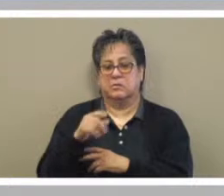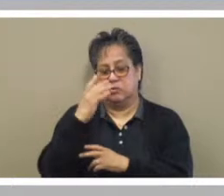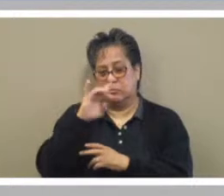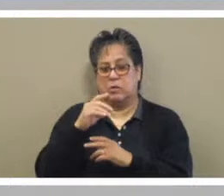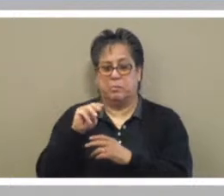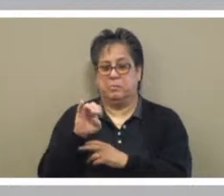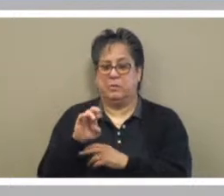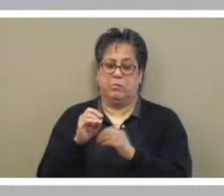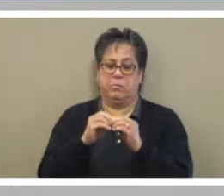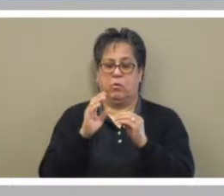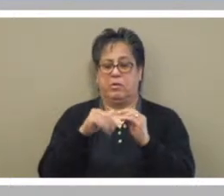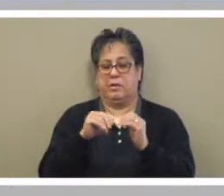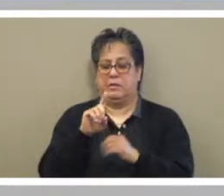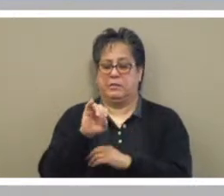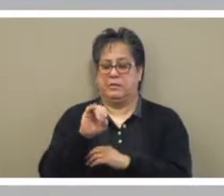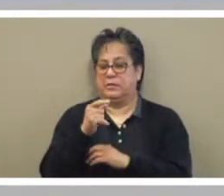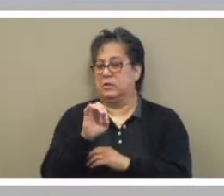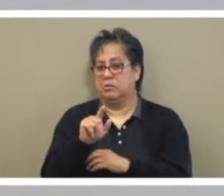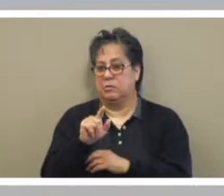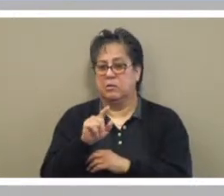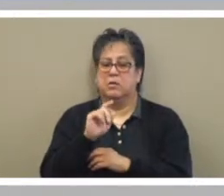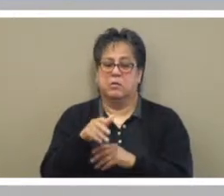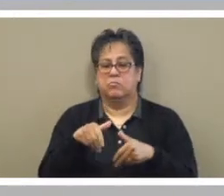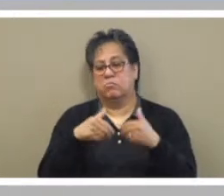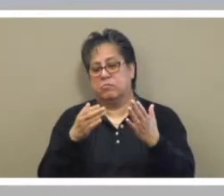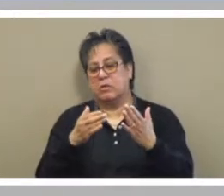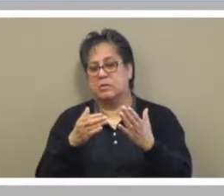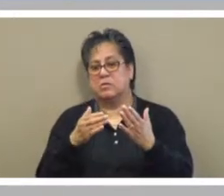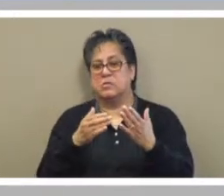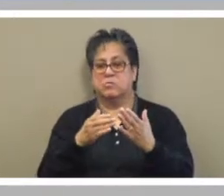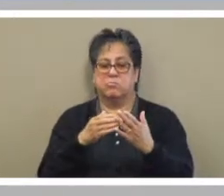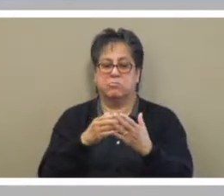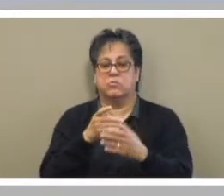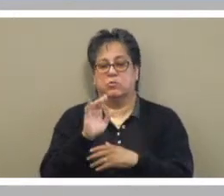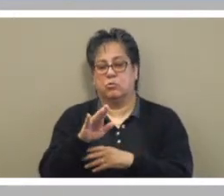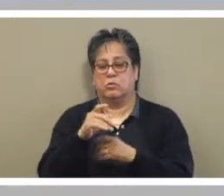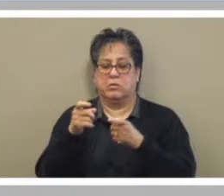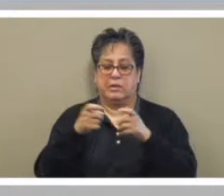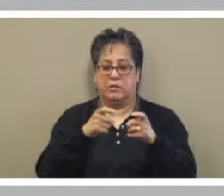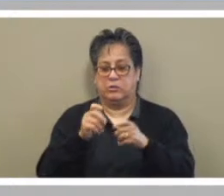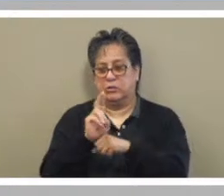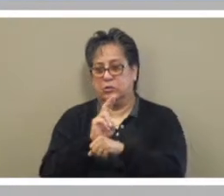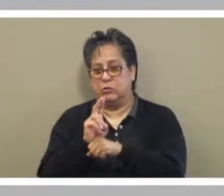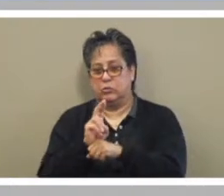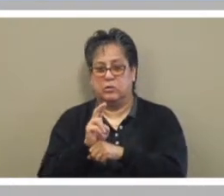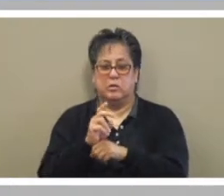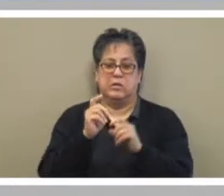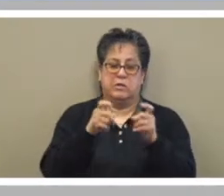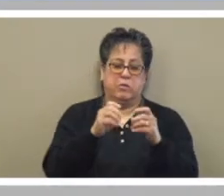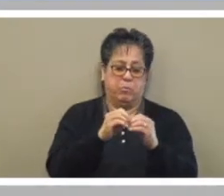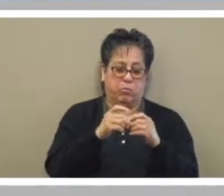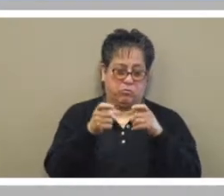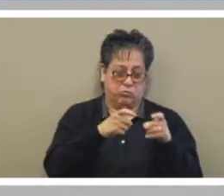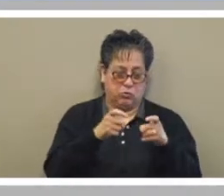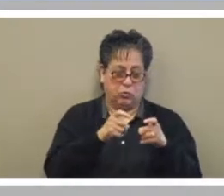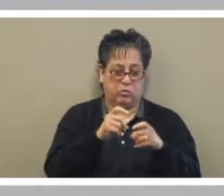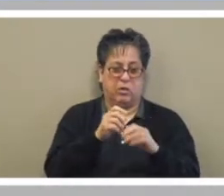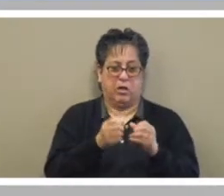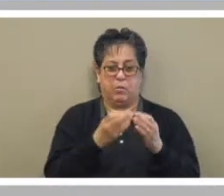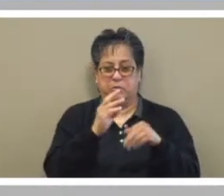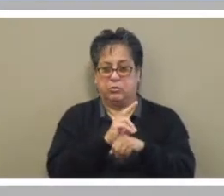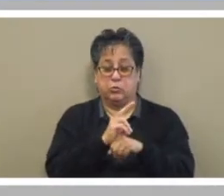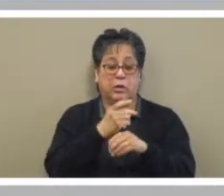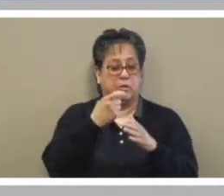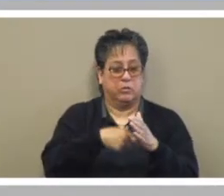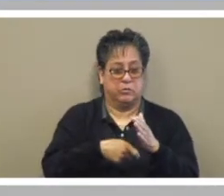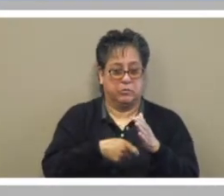so much more than a digital meter. It gives you the power to control your energy use, giving you more control over your energy